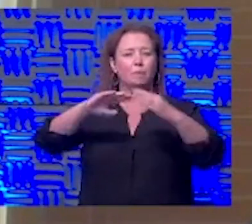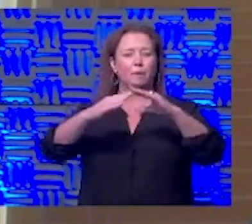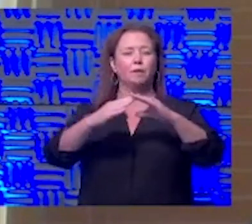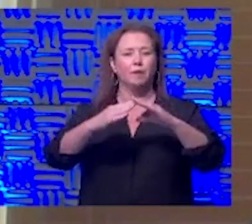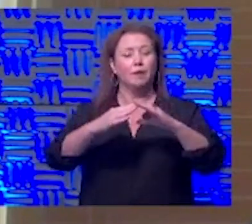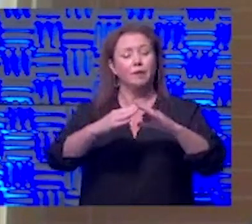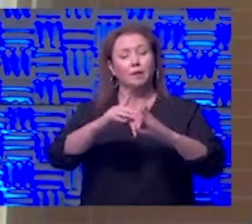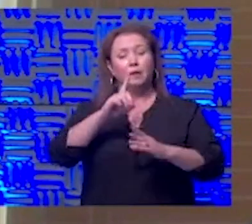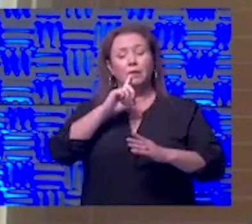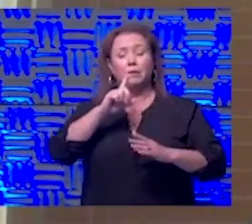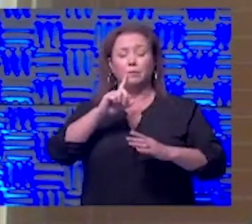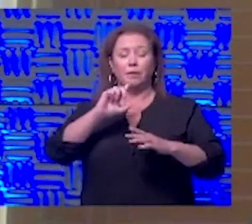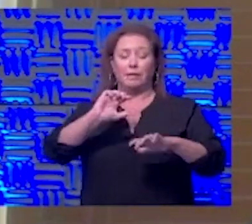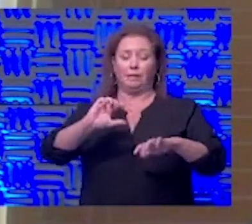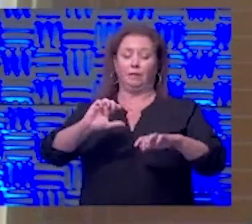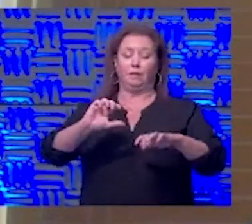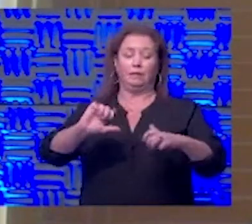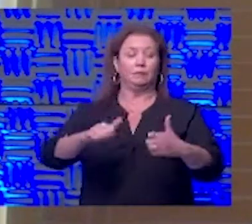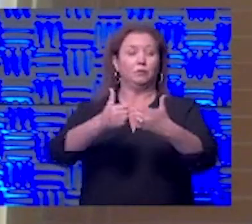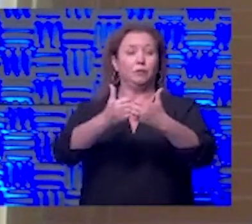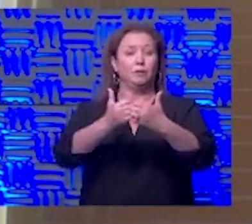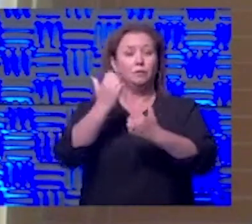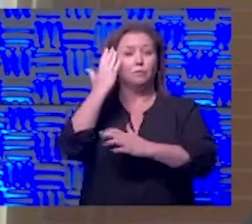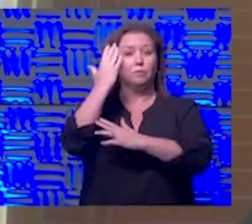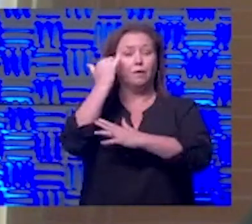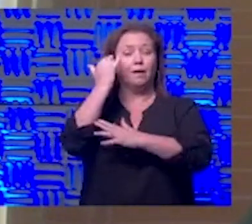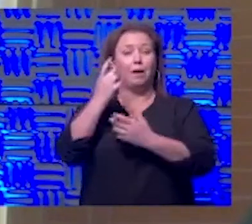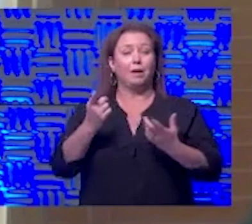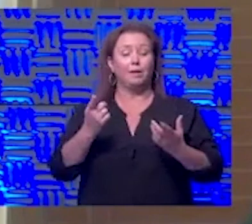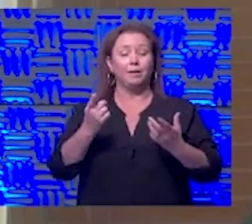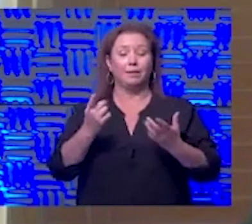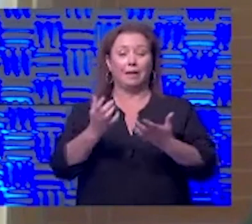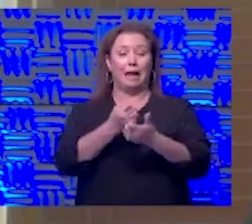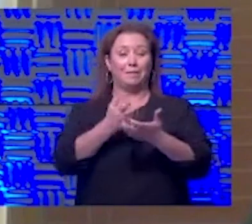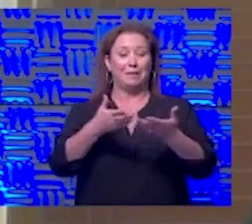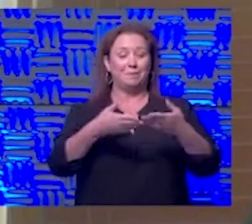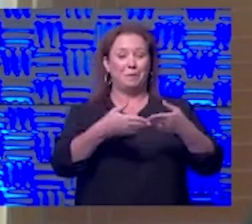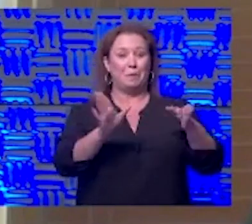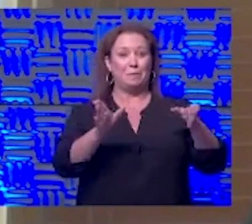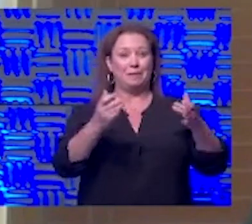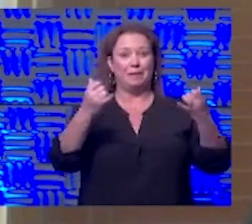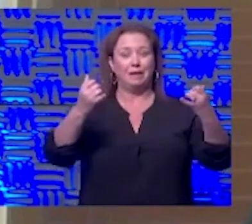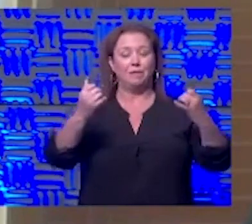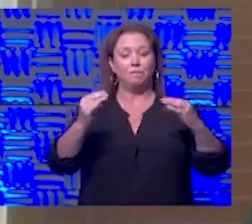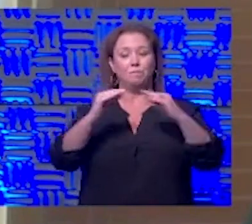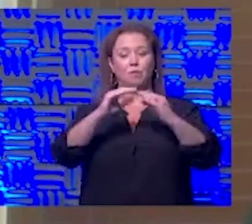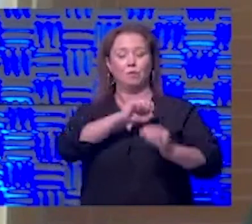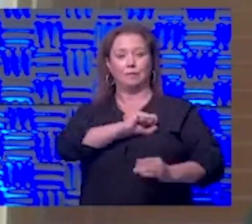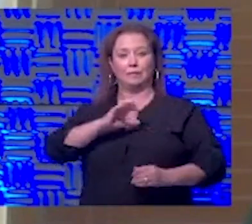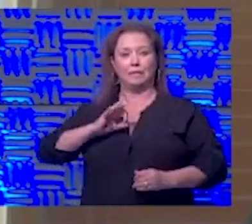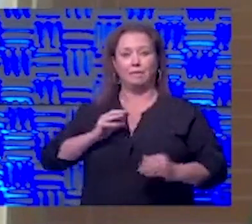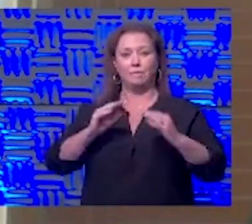it's partially challenged by the fact that, as everything has opened up, more of the staff and